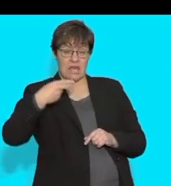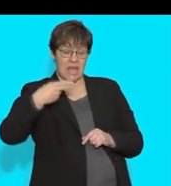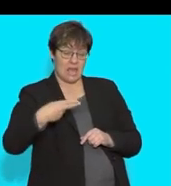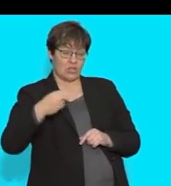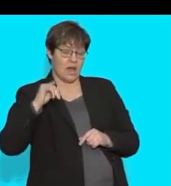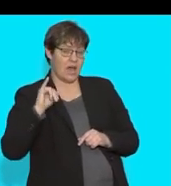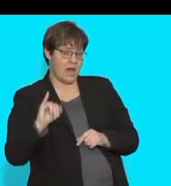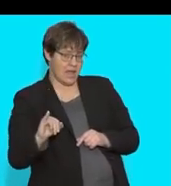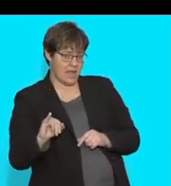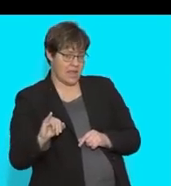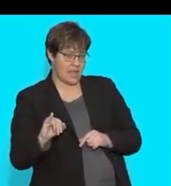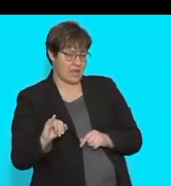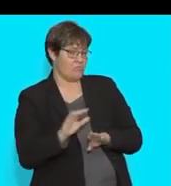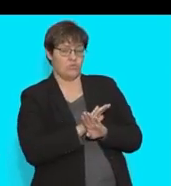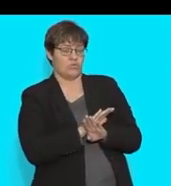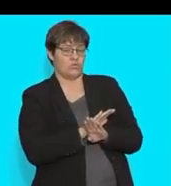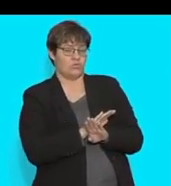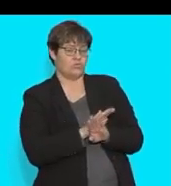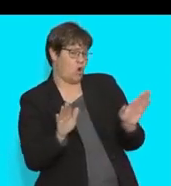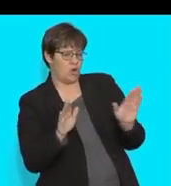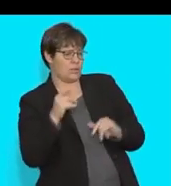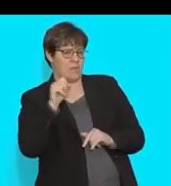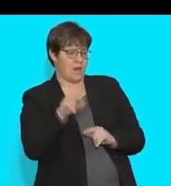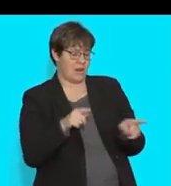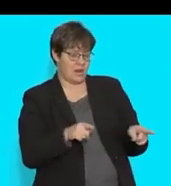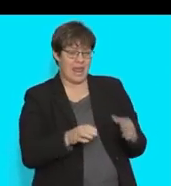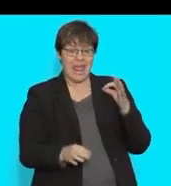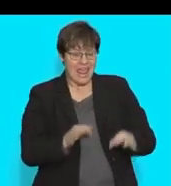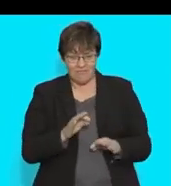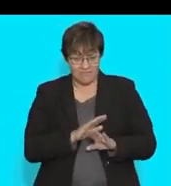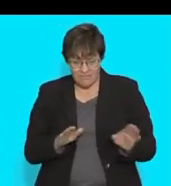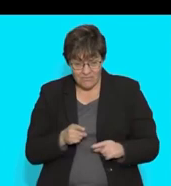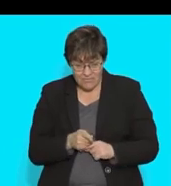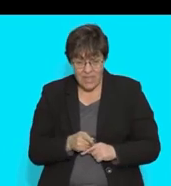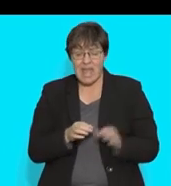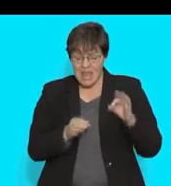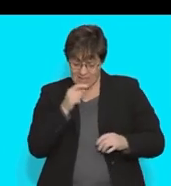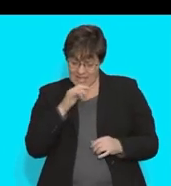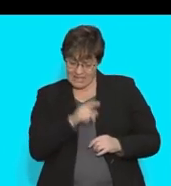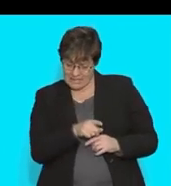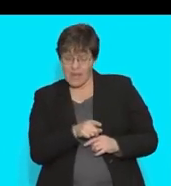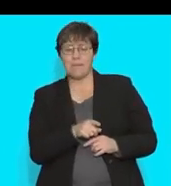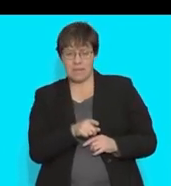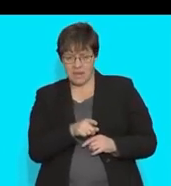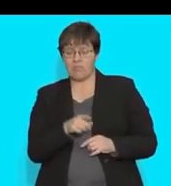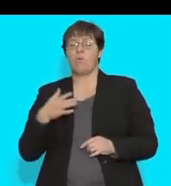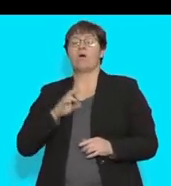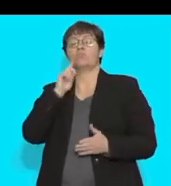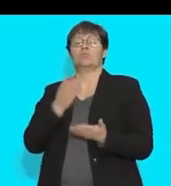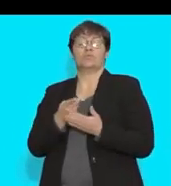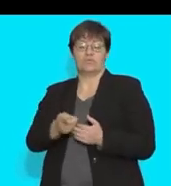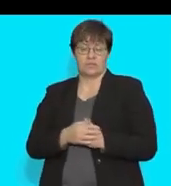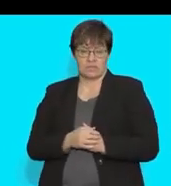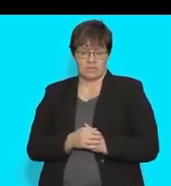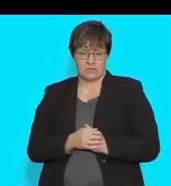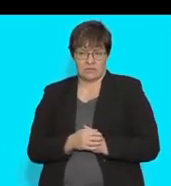JGHI is not a parallelogram or not. Because if it is, then I will have proven what they want